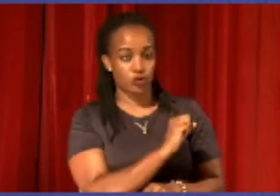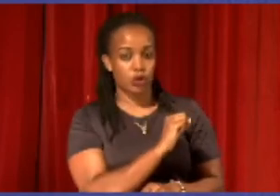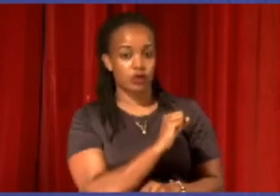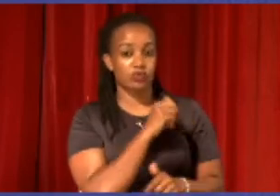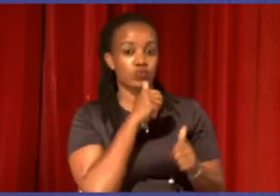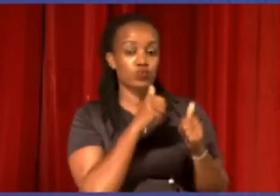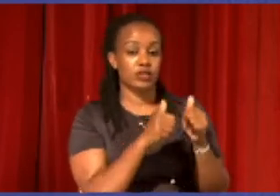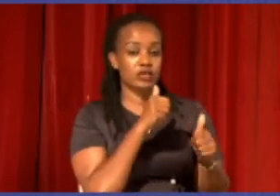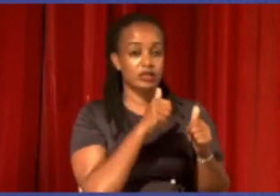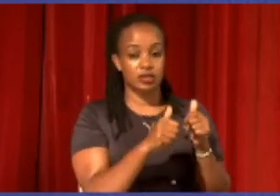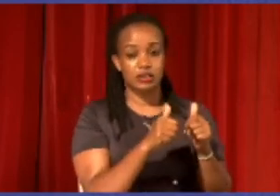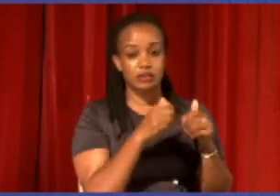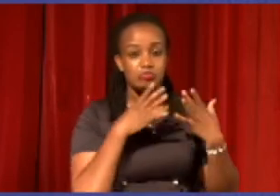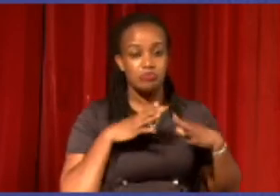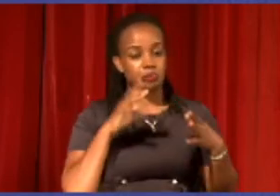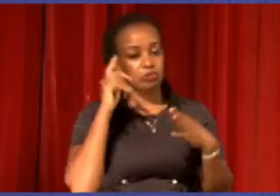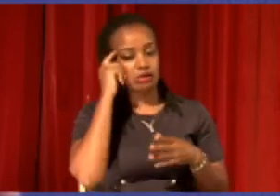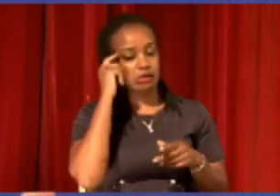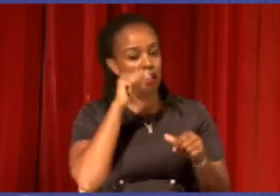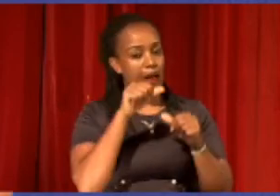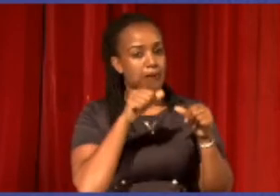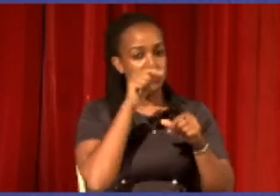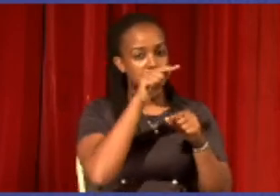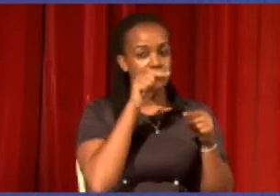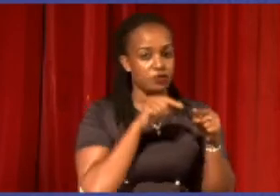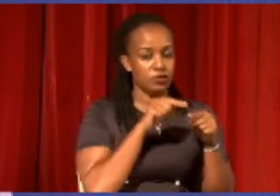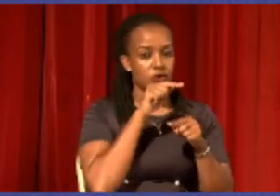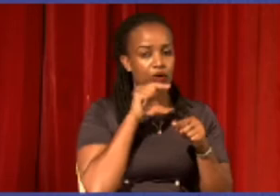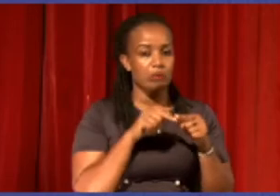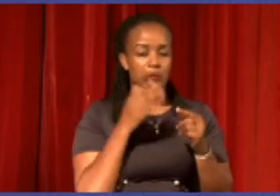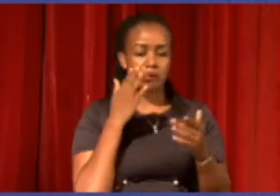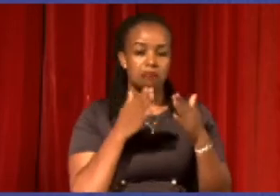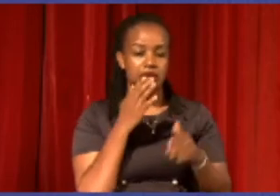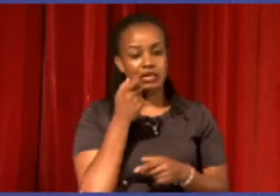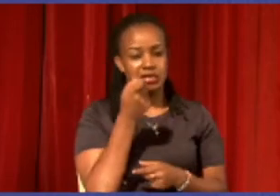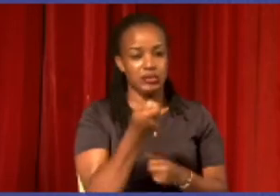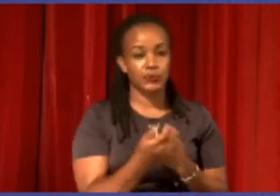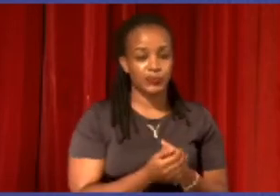the distribution will be based on a particular platform.